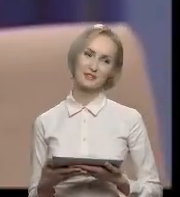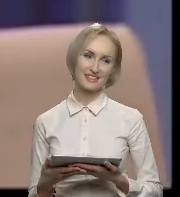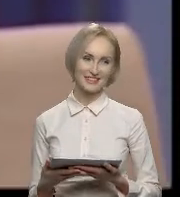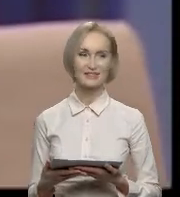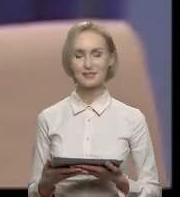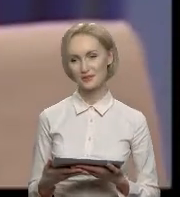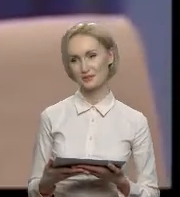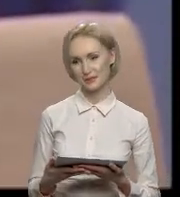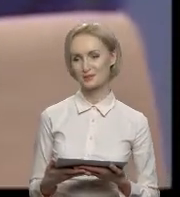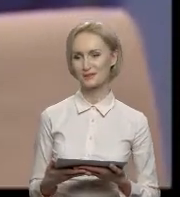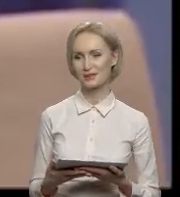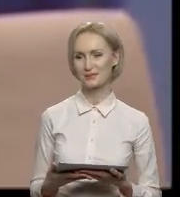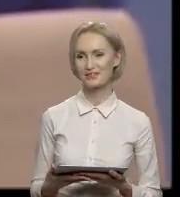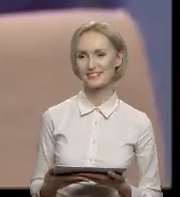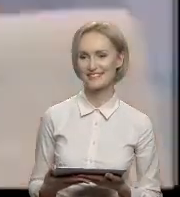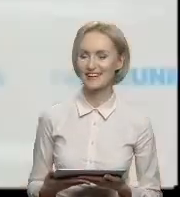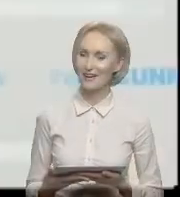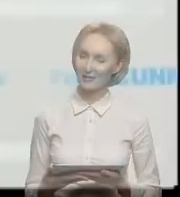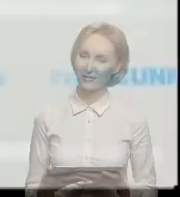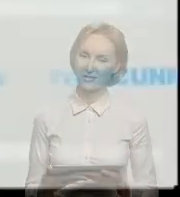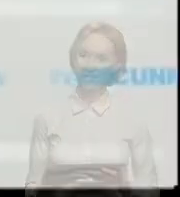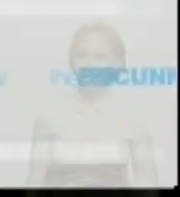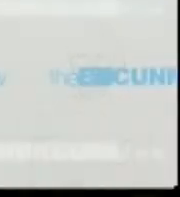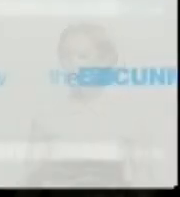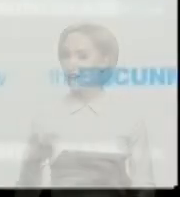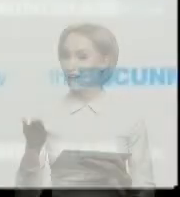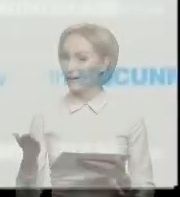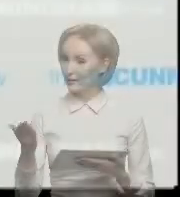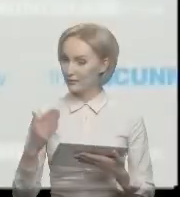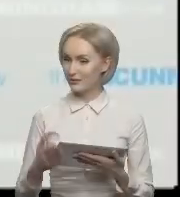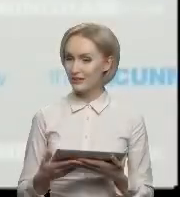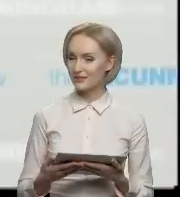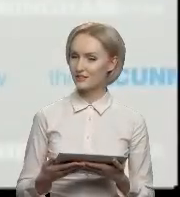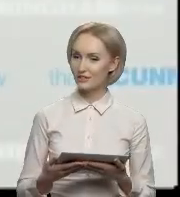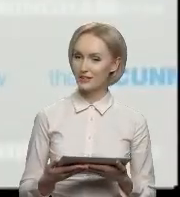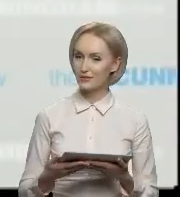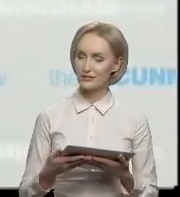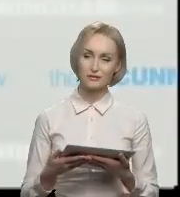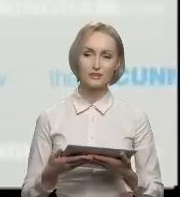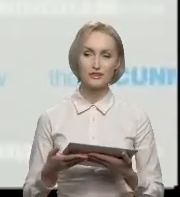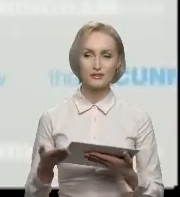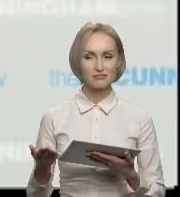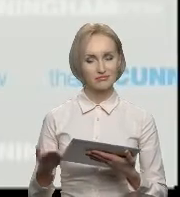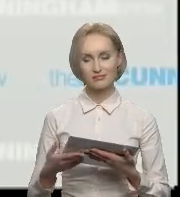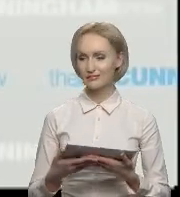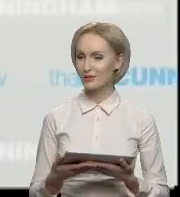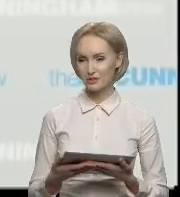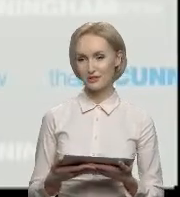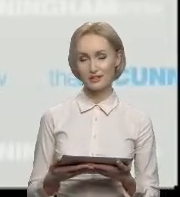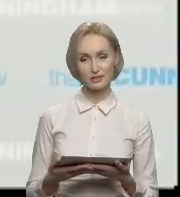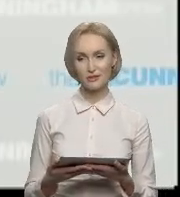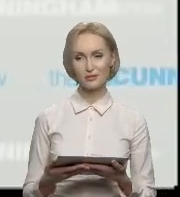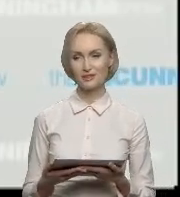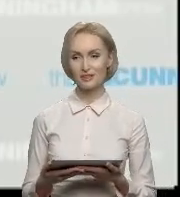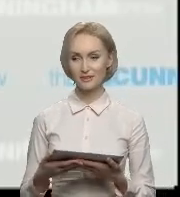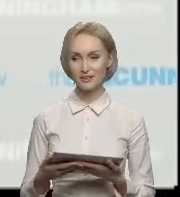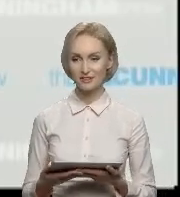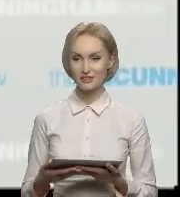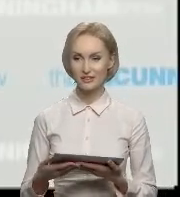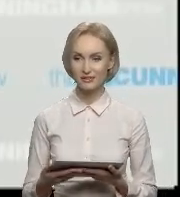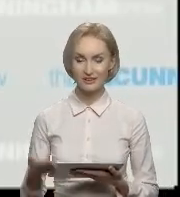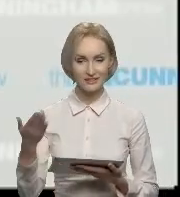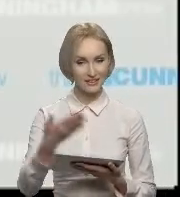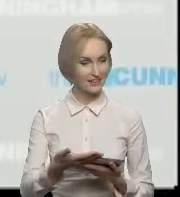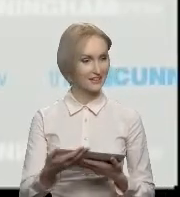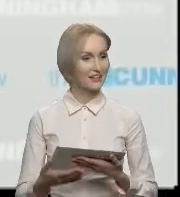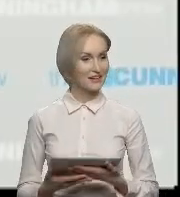you think Tyrone might be the daddy? That picture y'all just shown, how light that baby is, come on now. That baby was 3 days old after it, it don't matter. Anybody baby